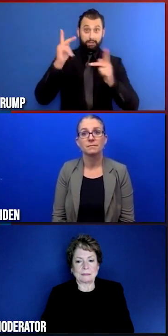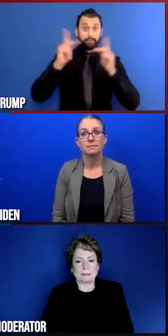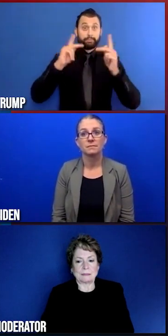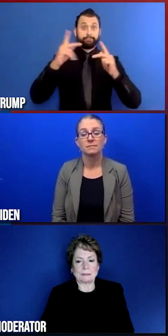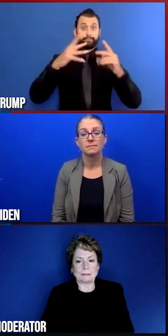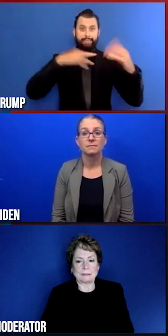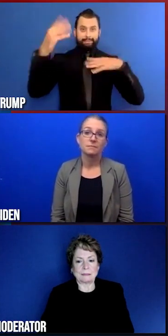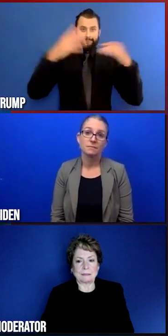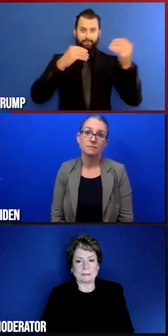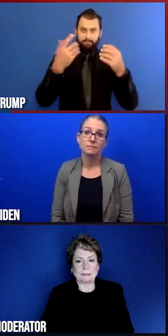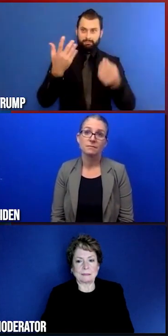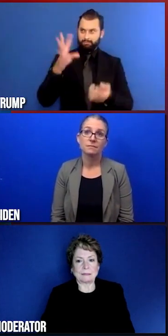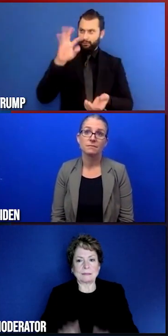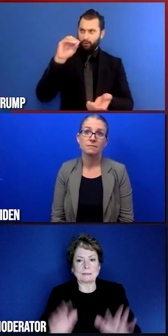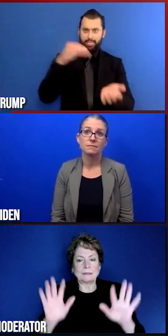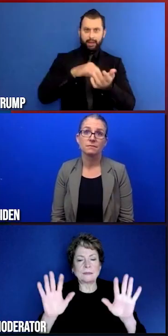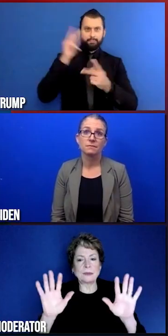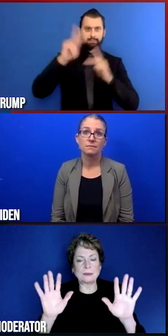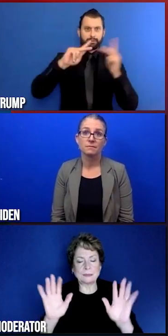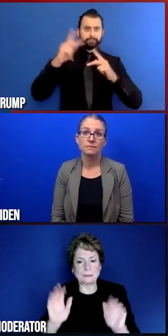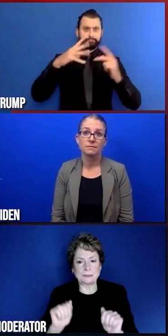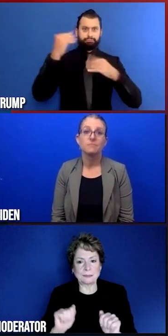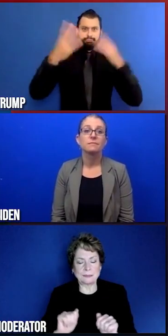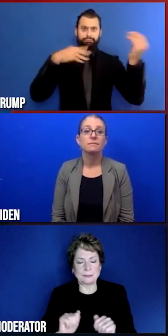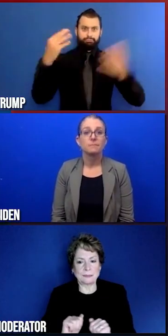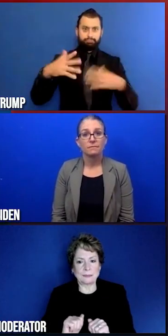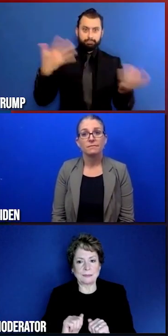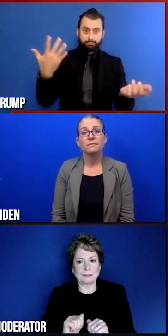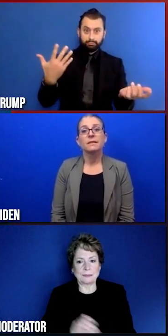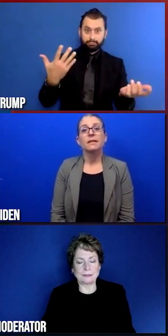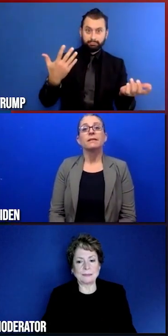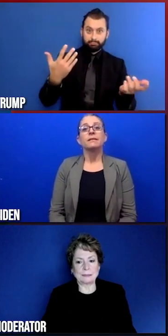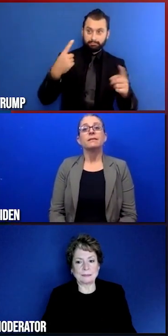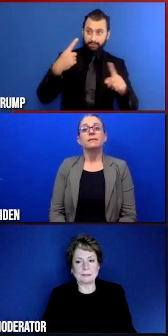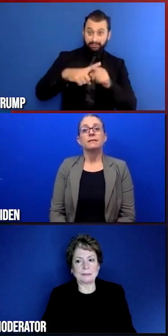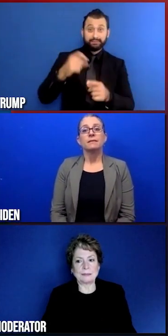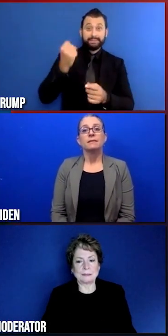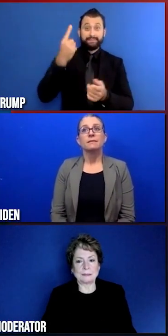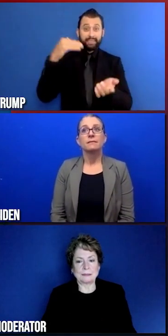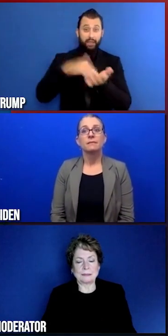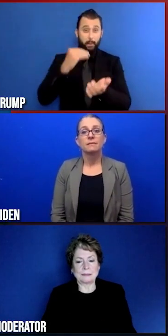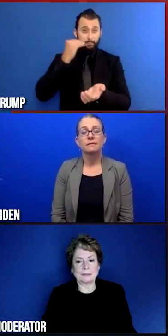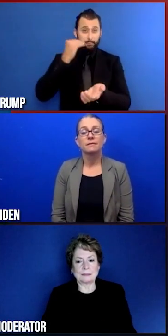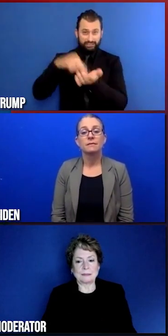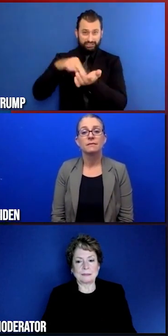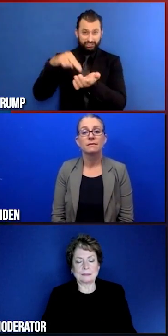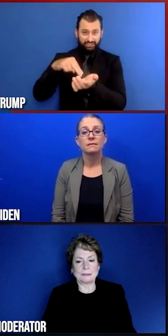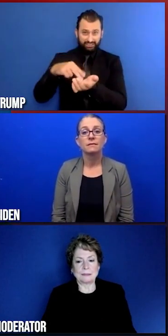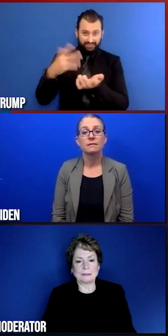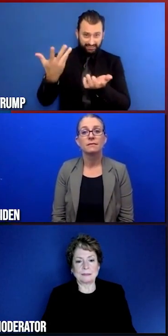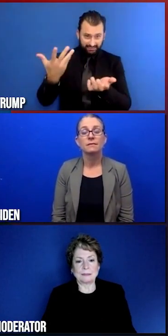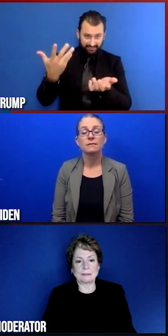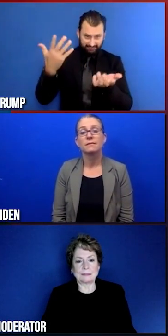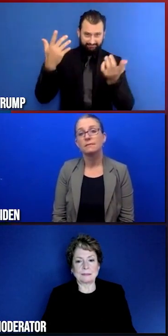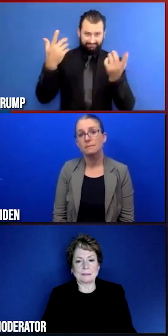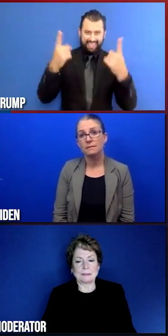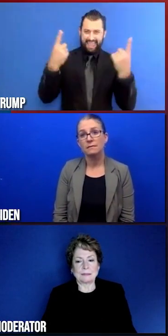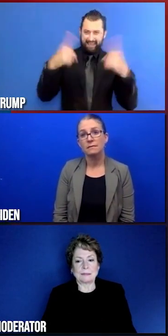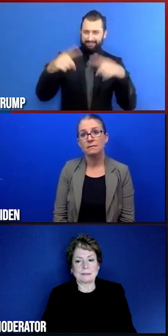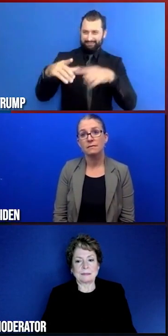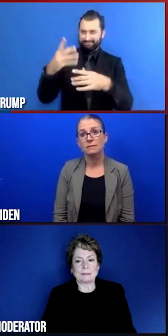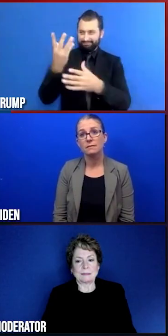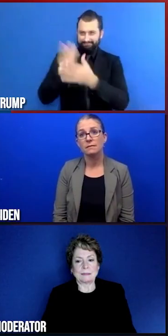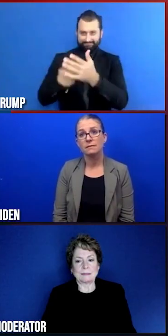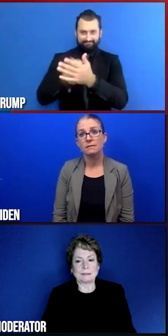spike, take a look at what's happening in Pennsylvania, where they've had it closed. Take a look at what's happening with your friend